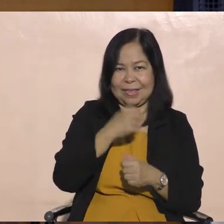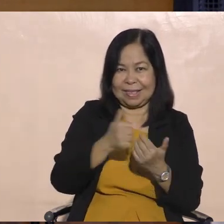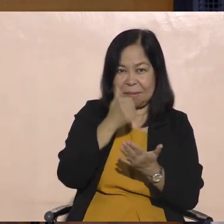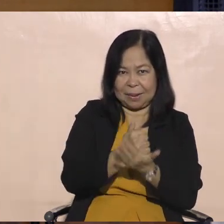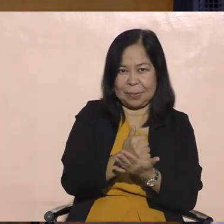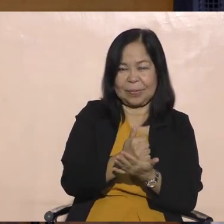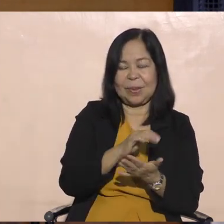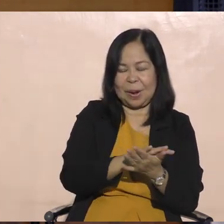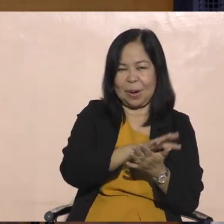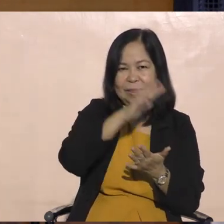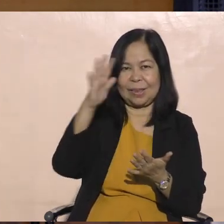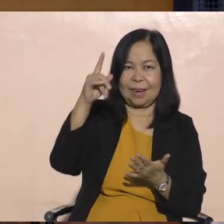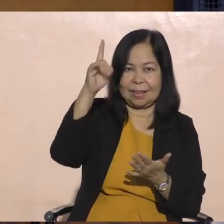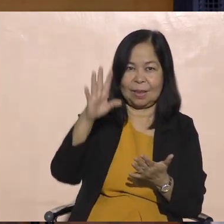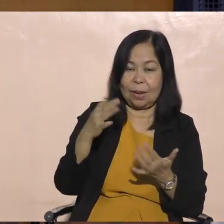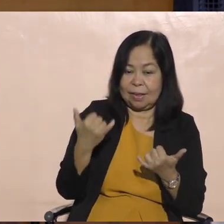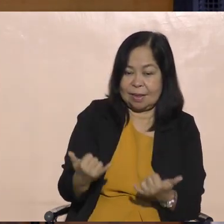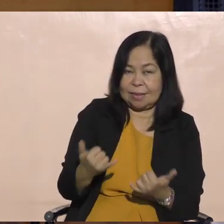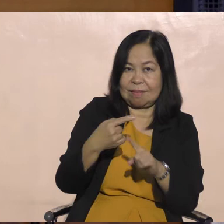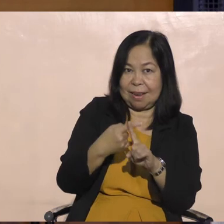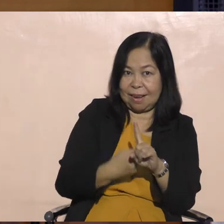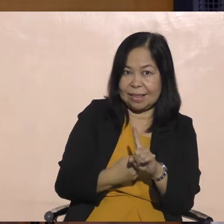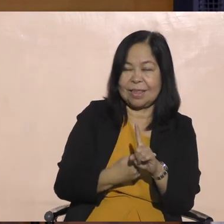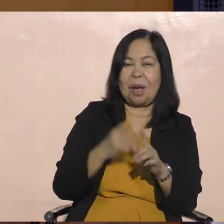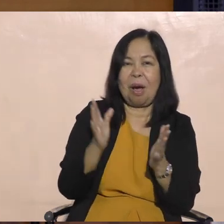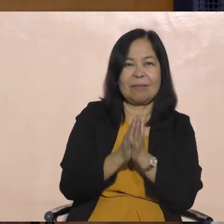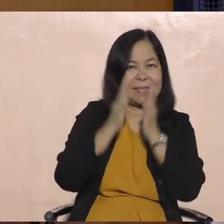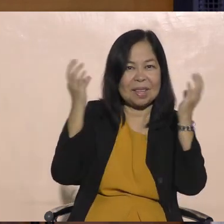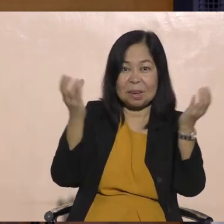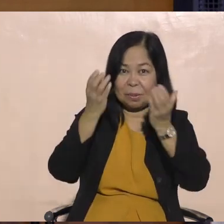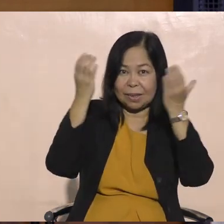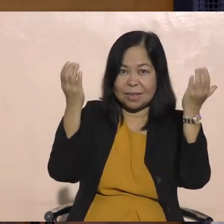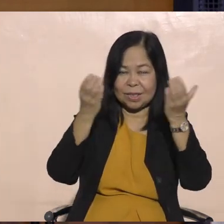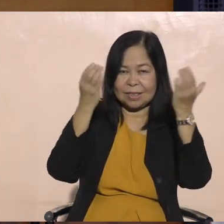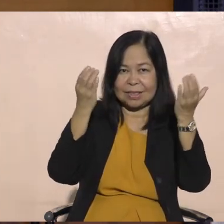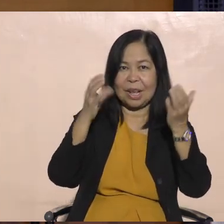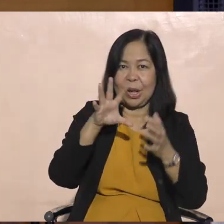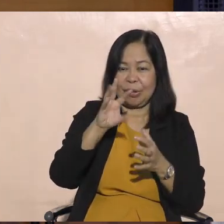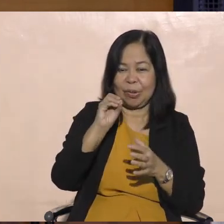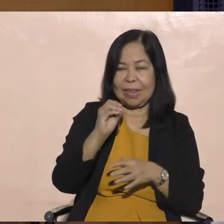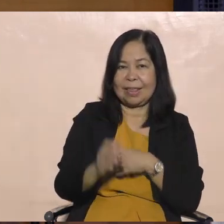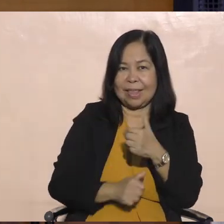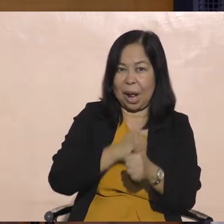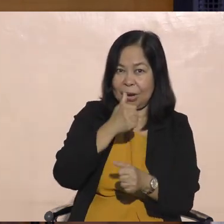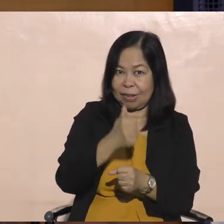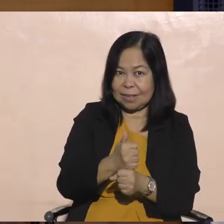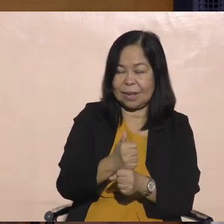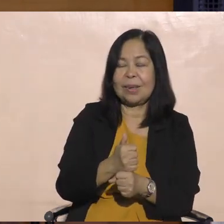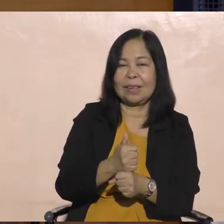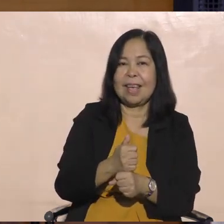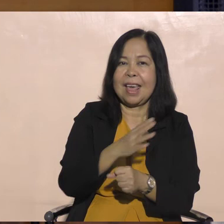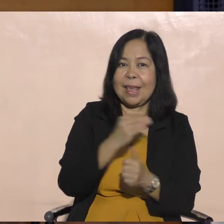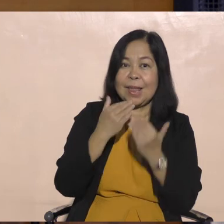Diyos. So in this month of celebration, hallelujah, and bisan nining tibuok